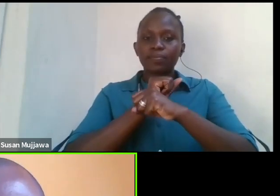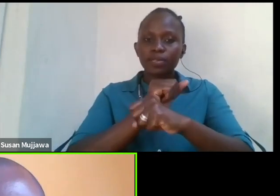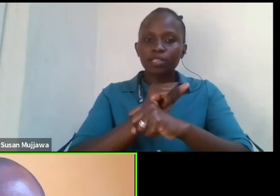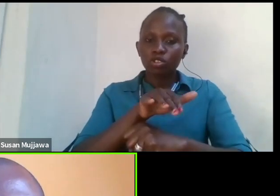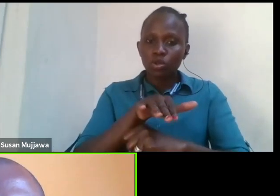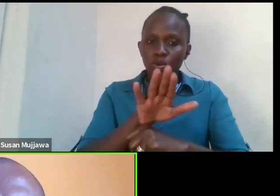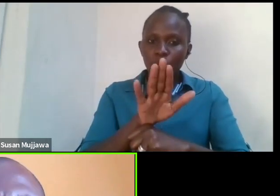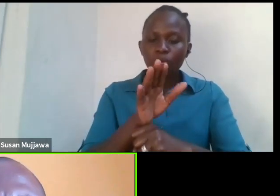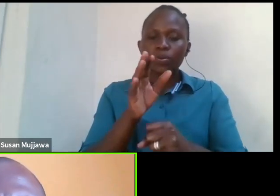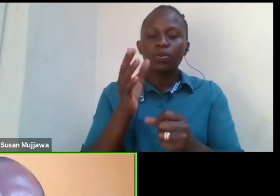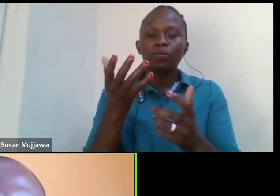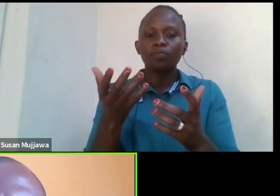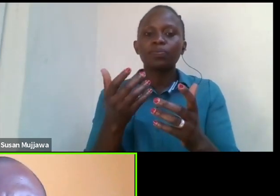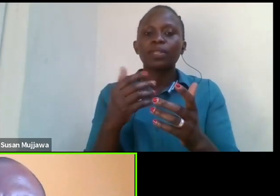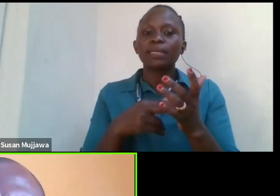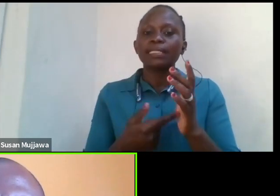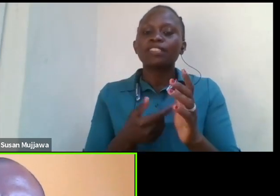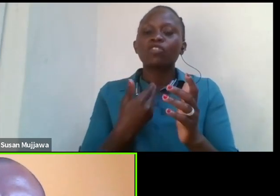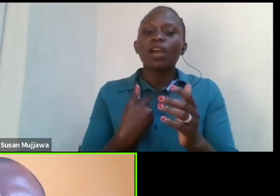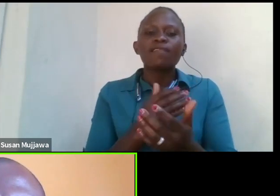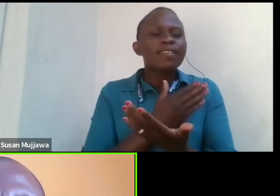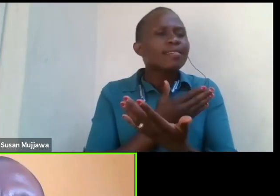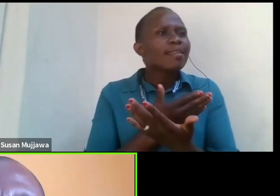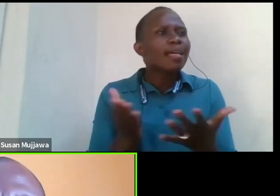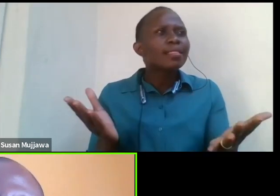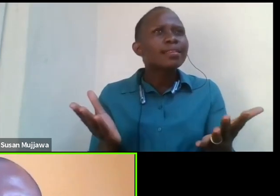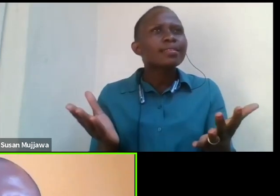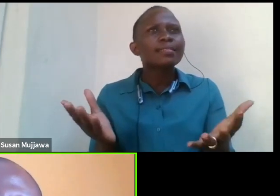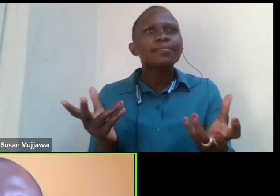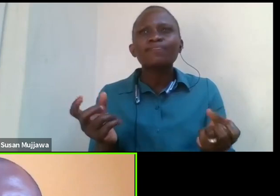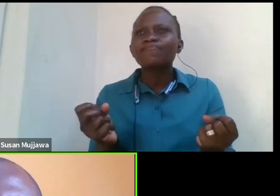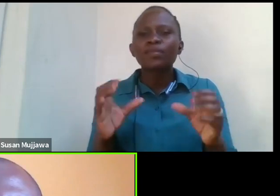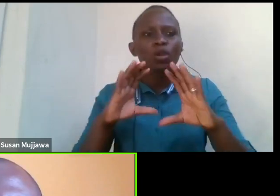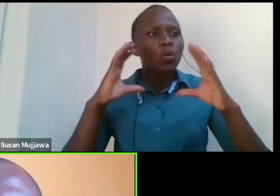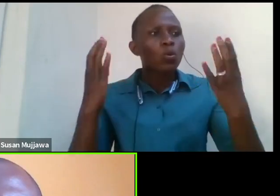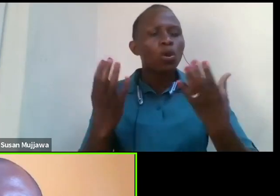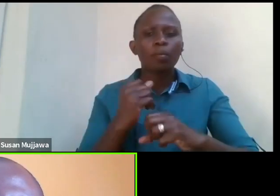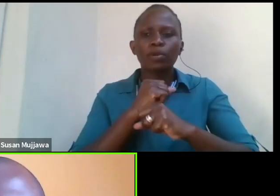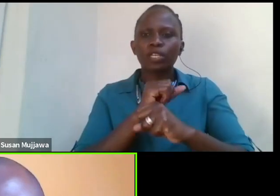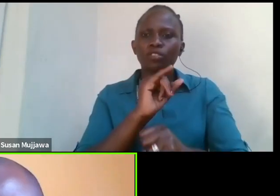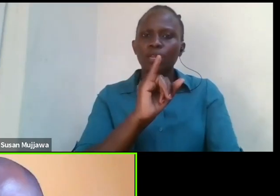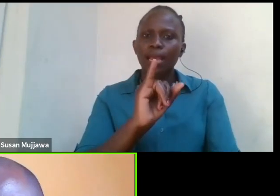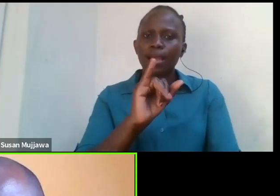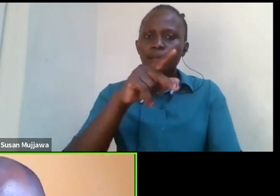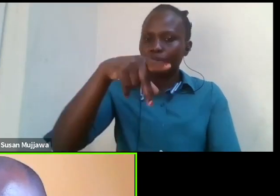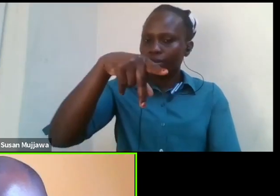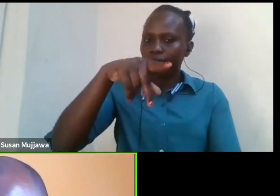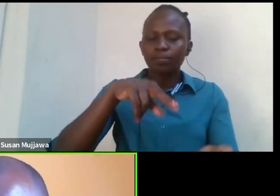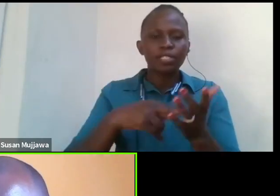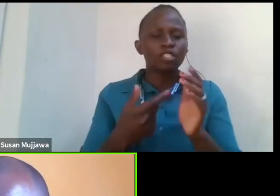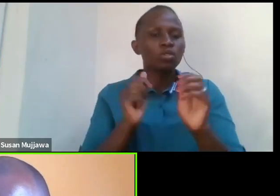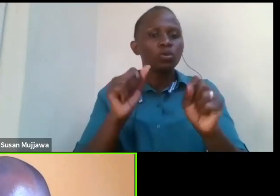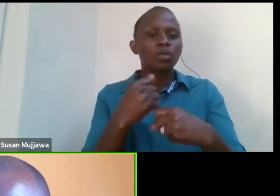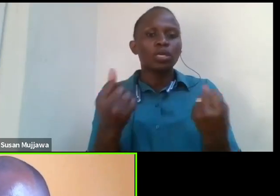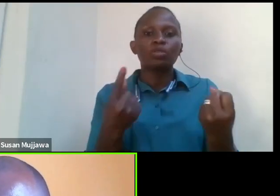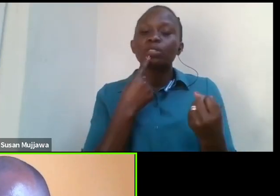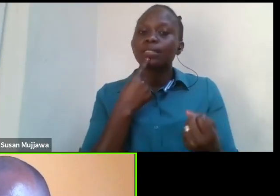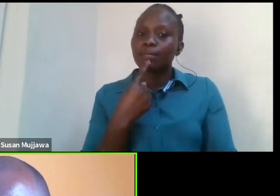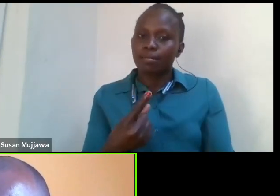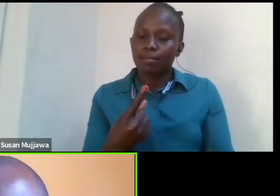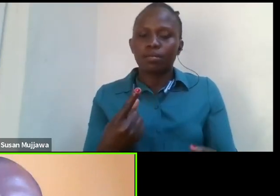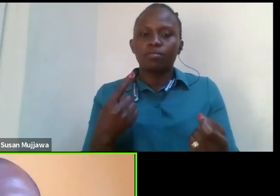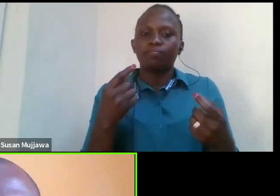that means that actually we've got nothing like global protection of IP. So you cannot say that